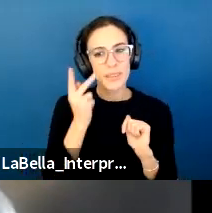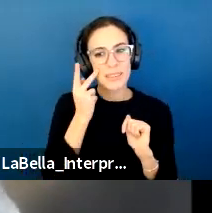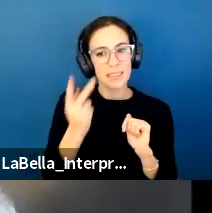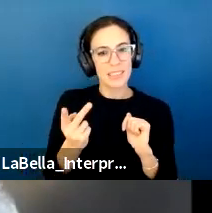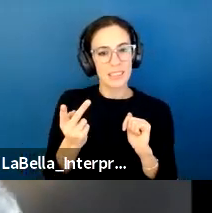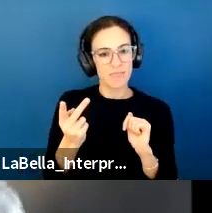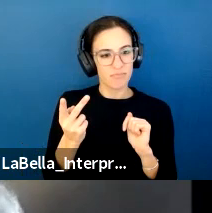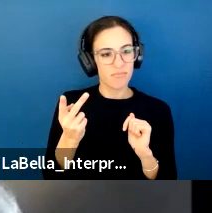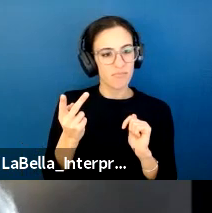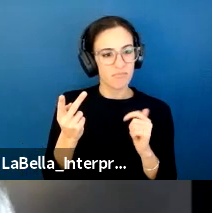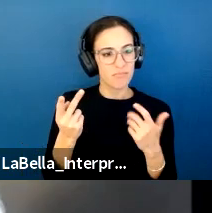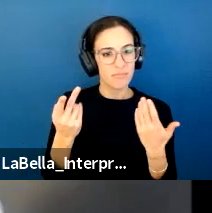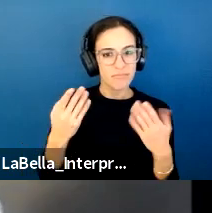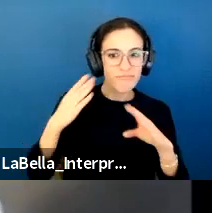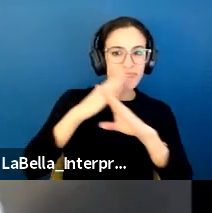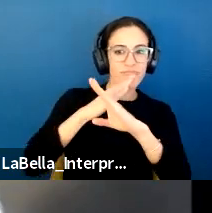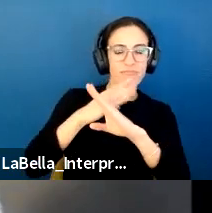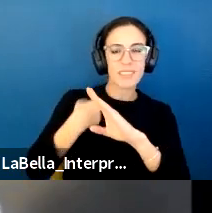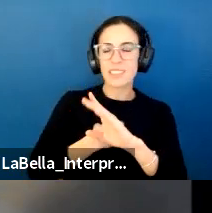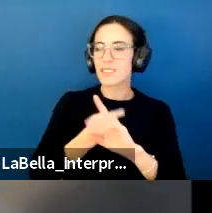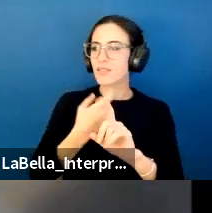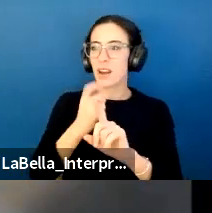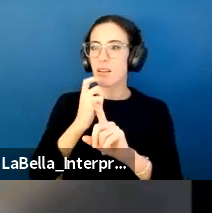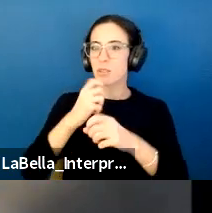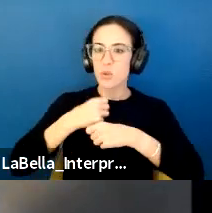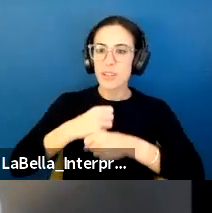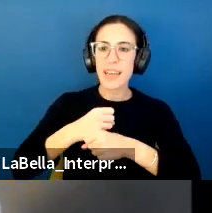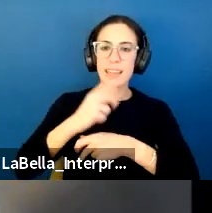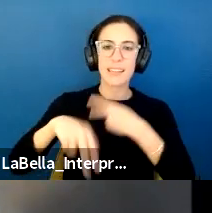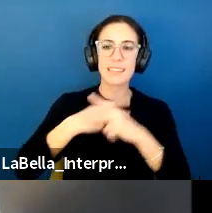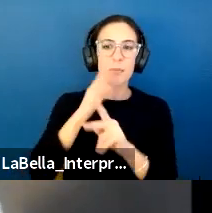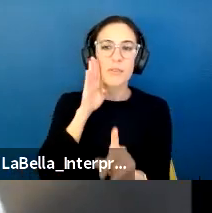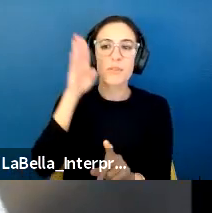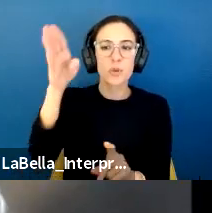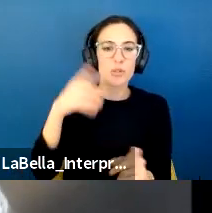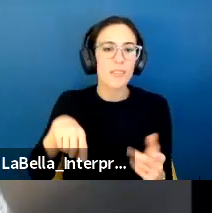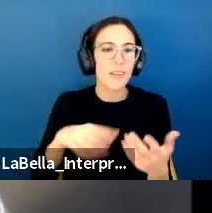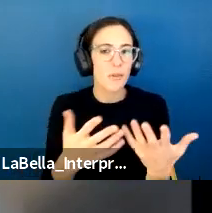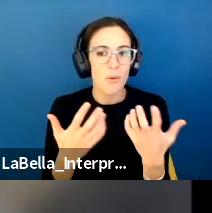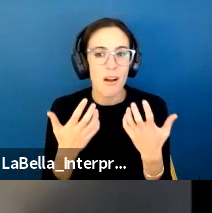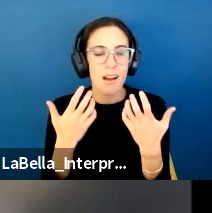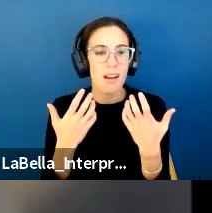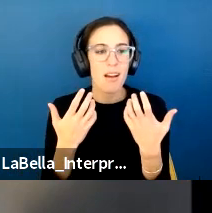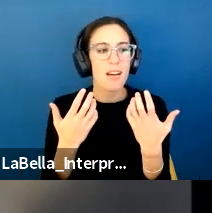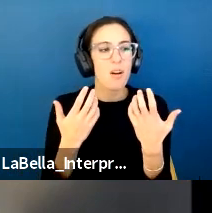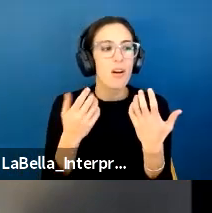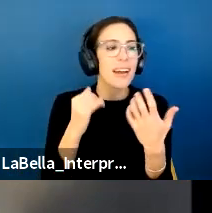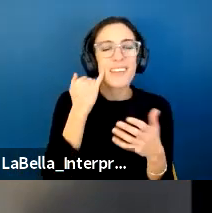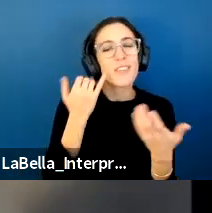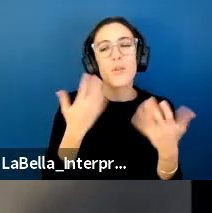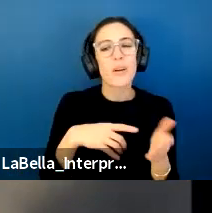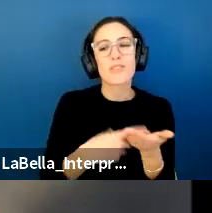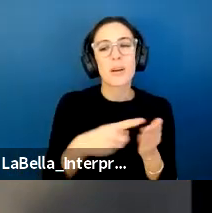standing in the way of the kind of future you'd like to create? And if you'd rather not go with obstacles, maybe what are some of the assets? What are some